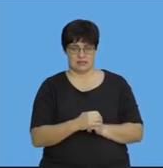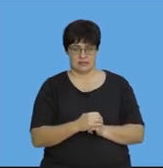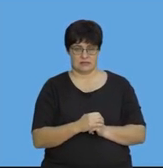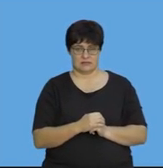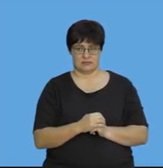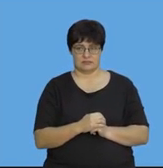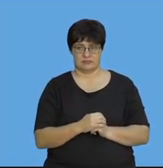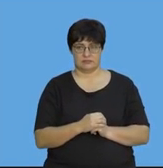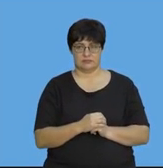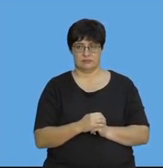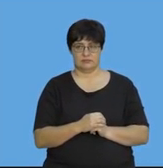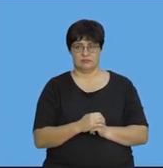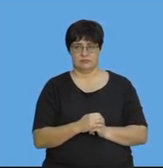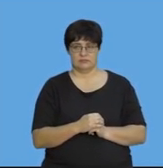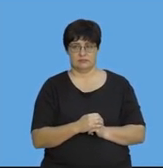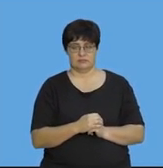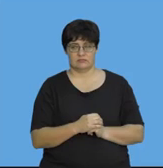11,700.